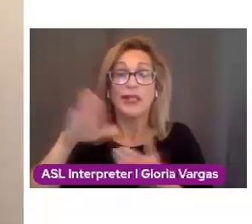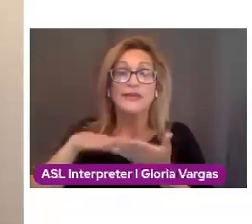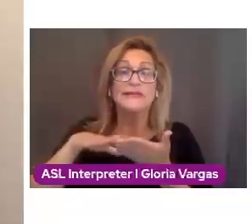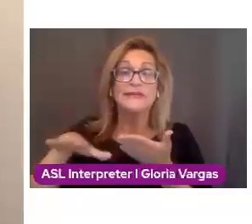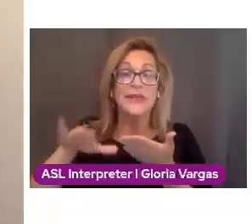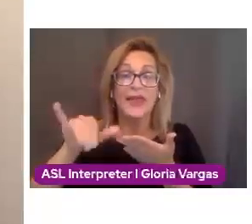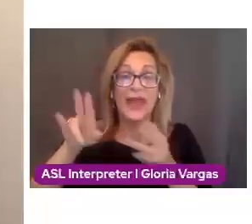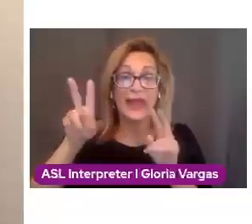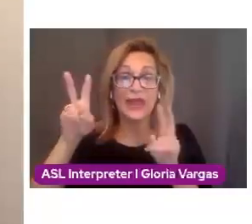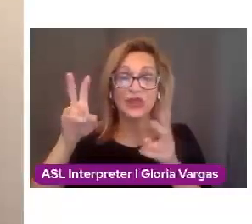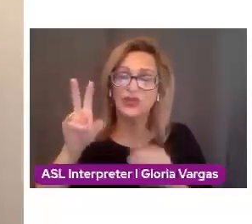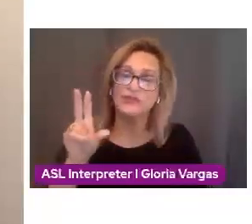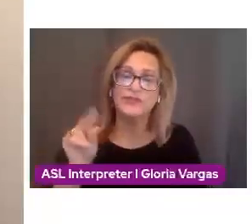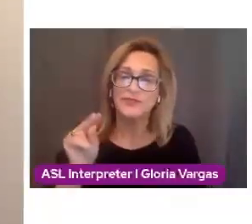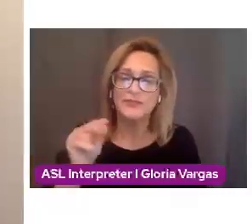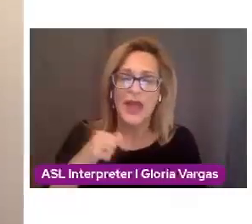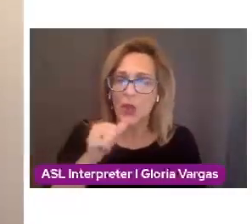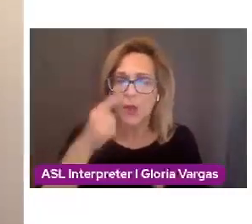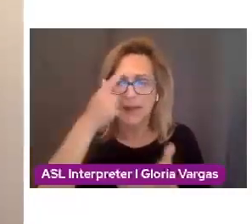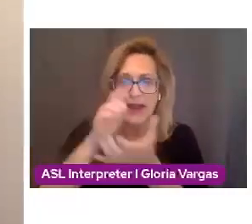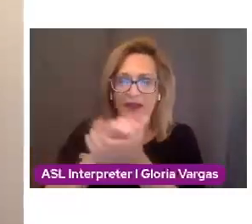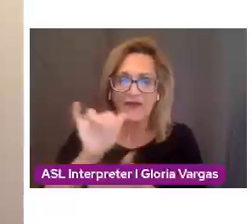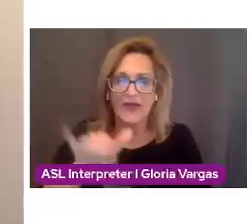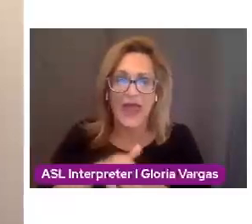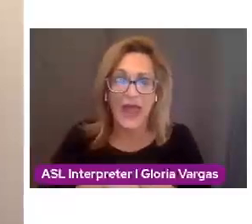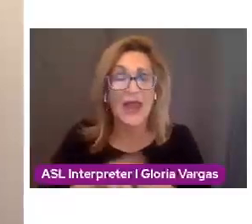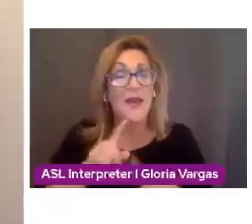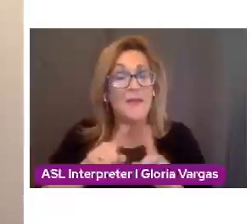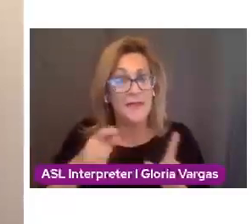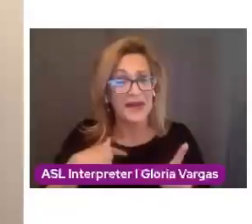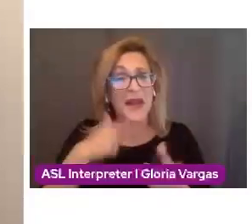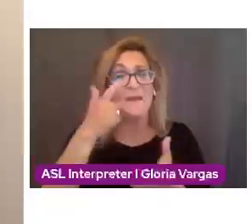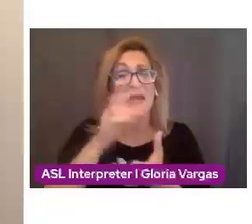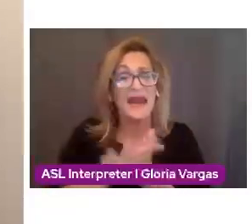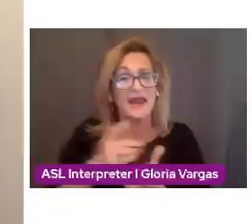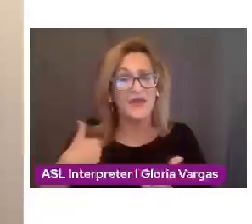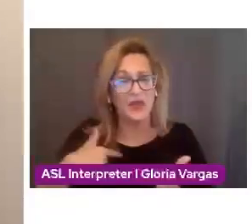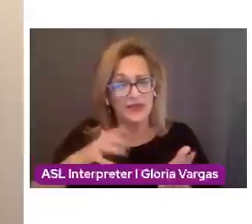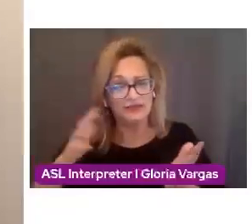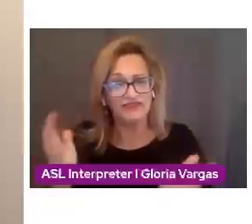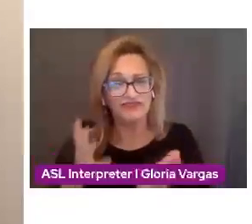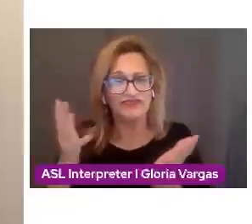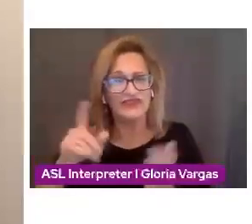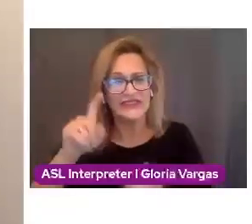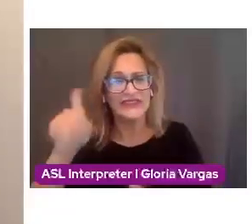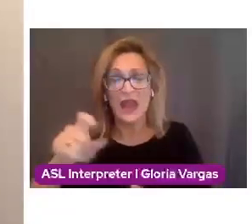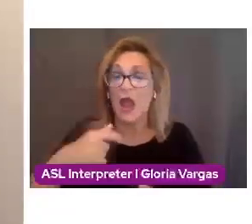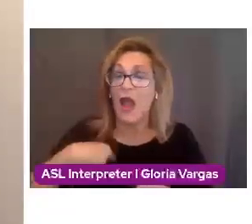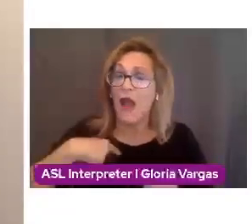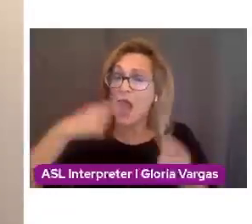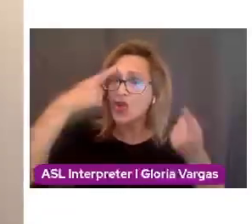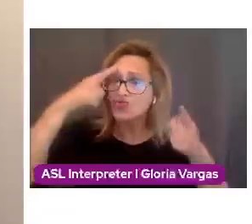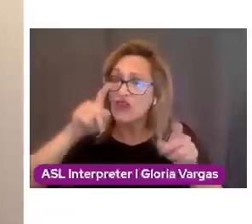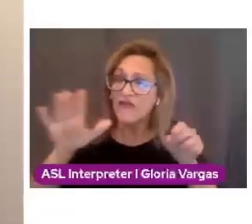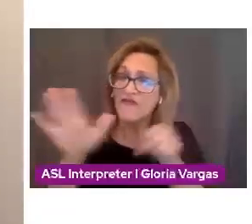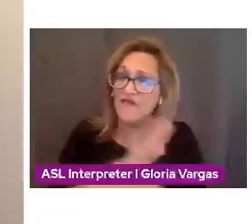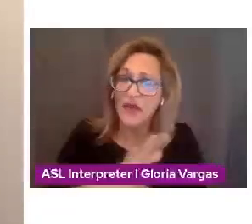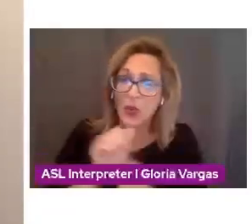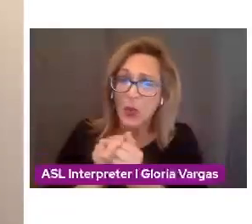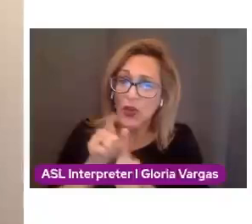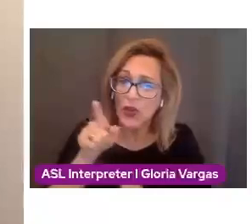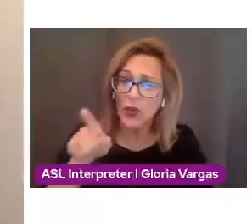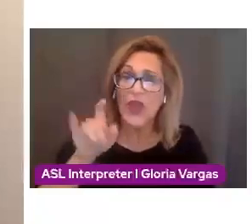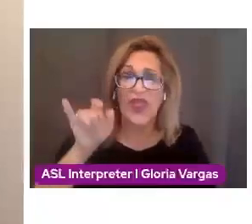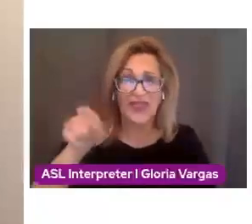I do think that we're really going to need to push, because I am in complete agreement with you. This is a crisis,